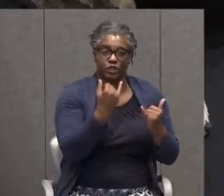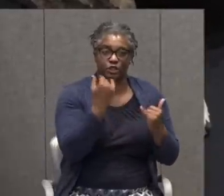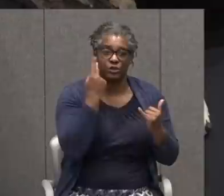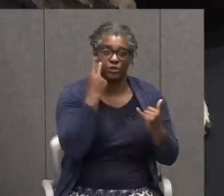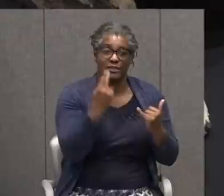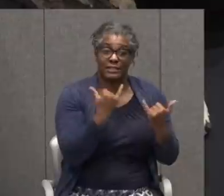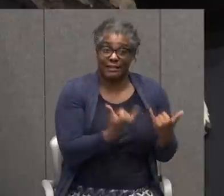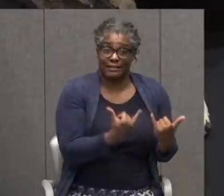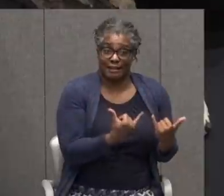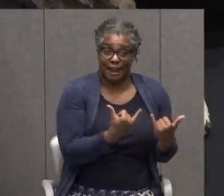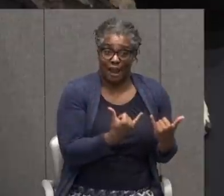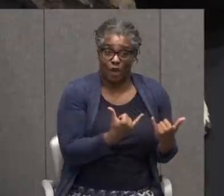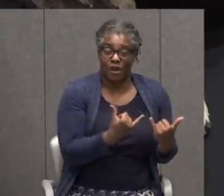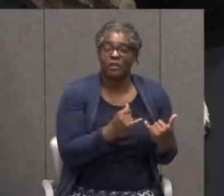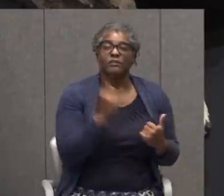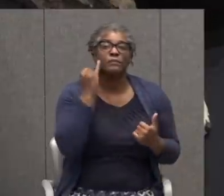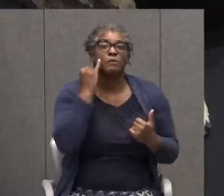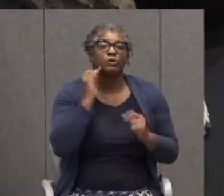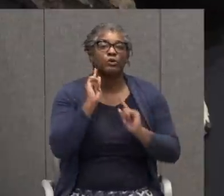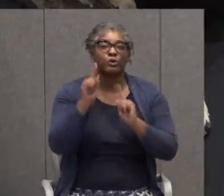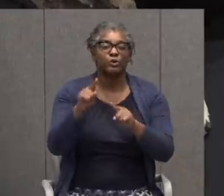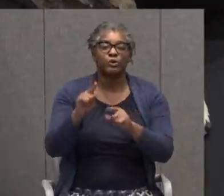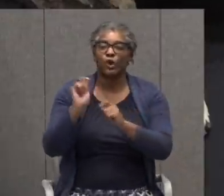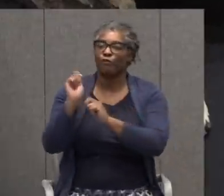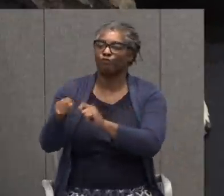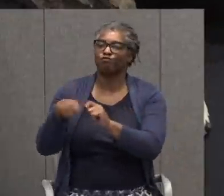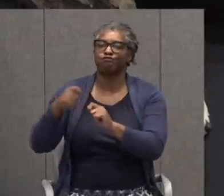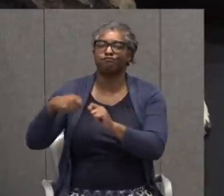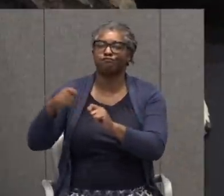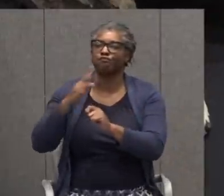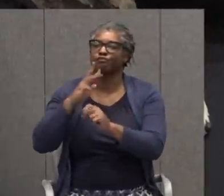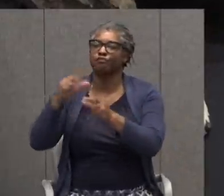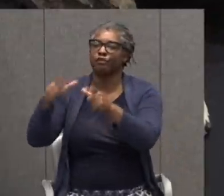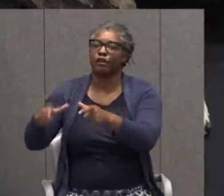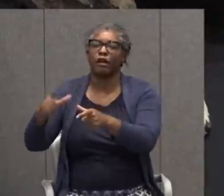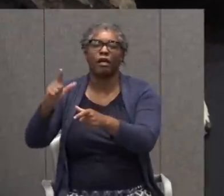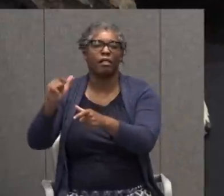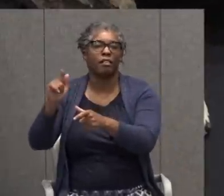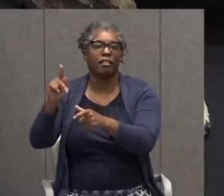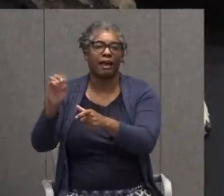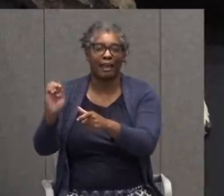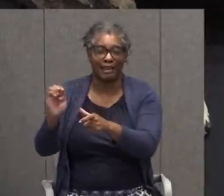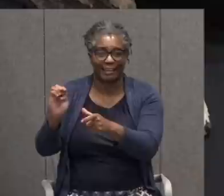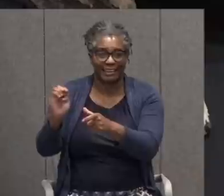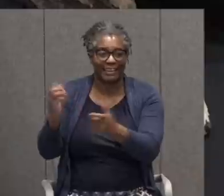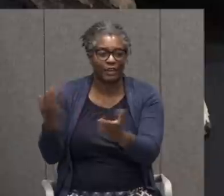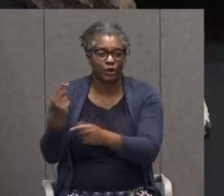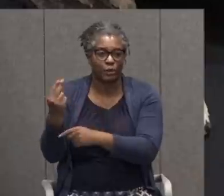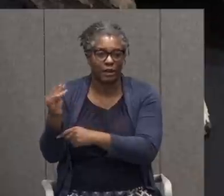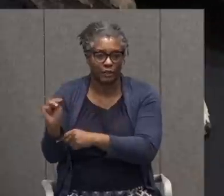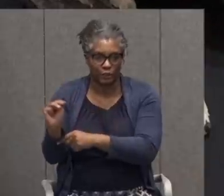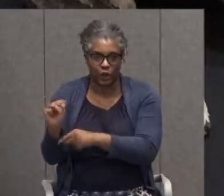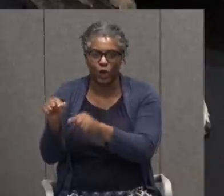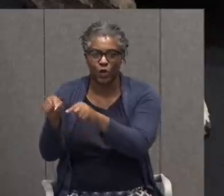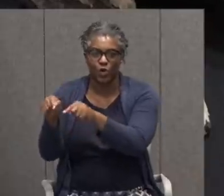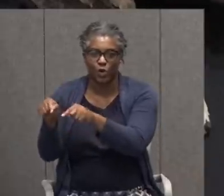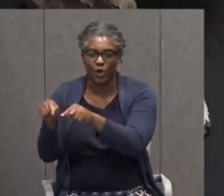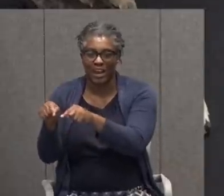lake here in New Mexico or somewhere nearby. So that would be an example of a body fossil.